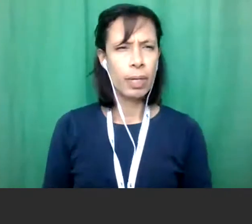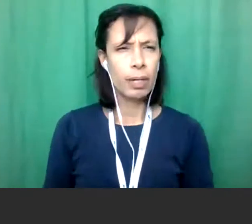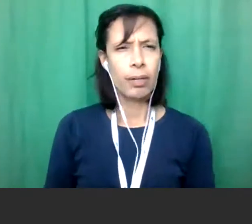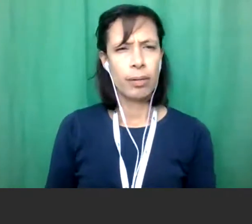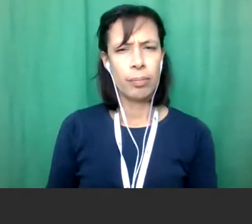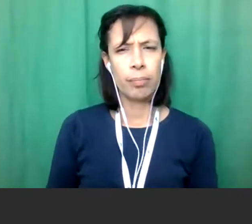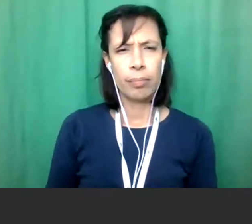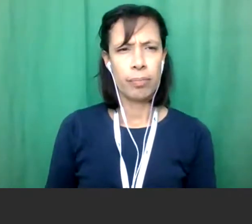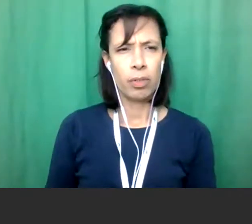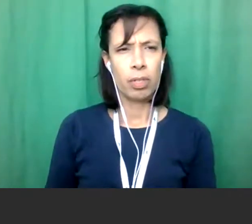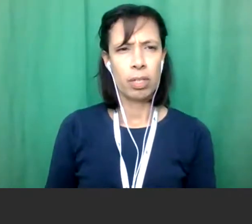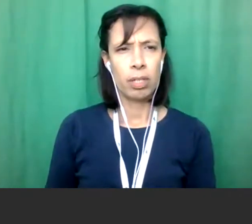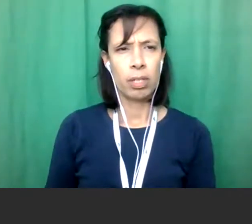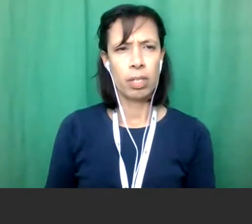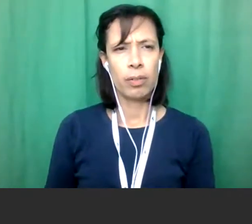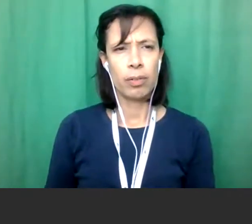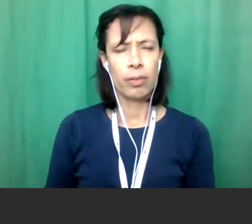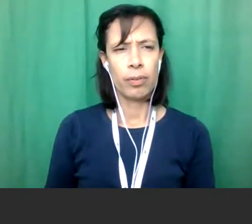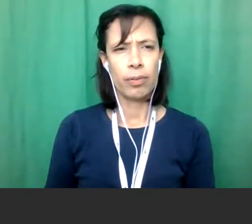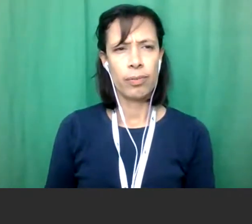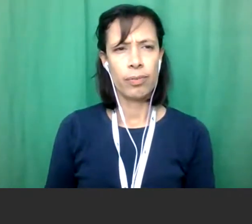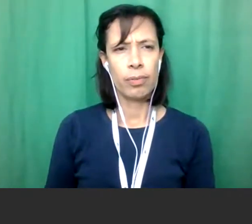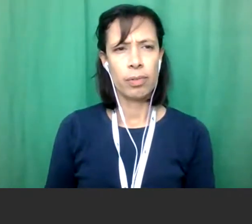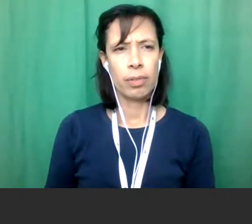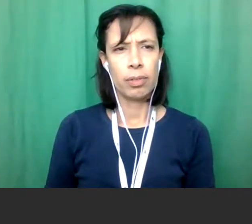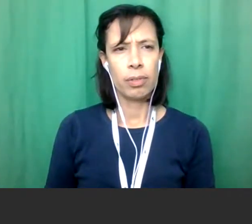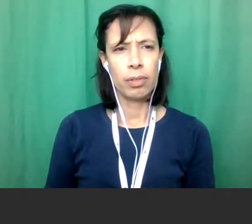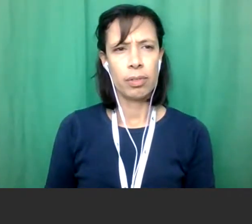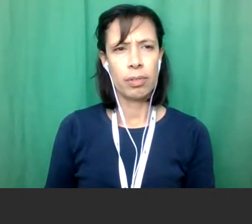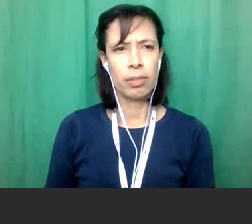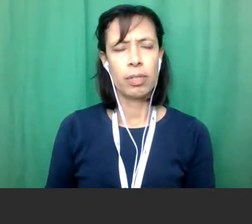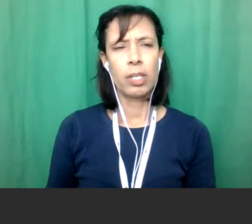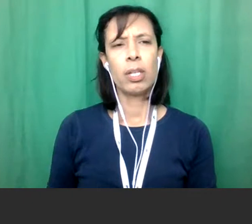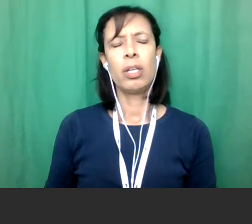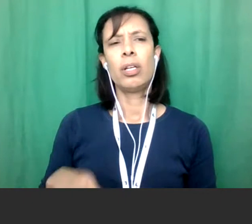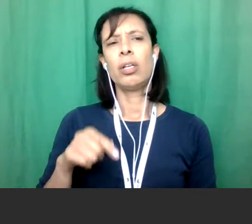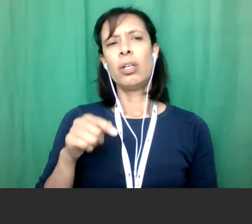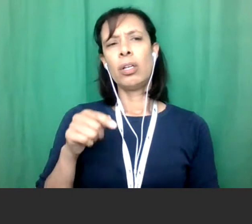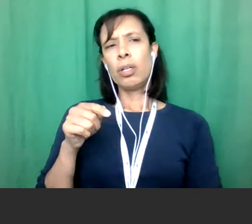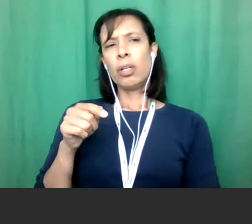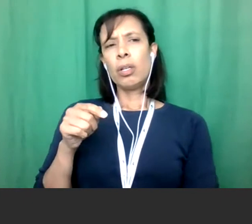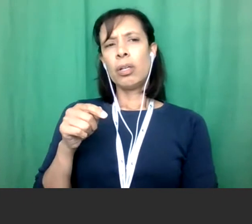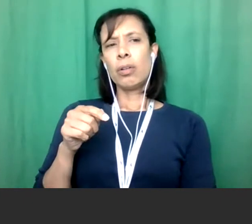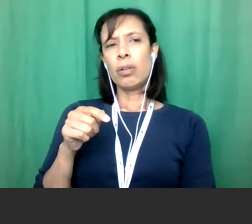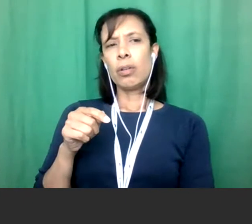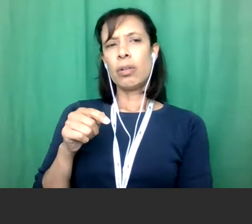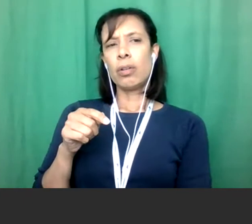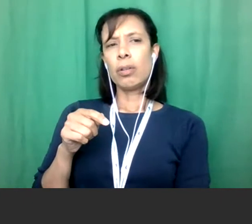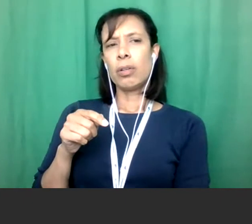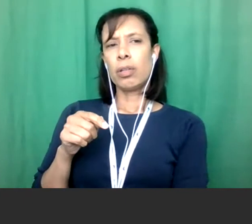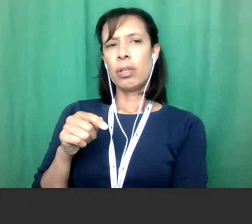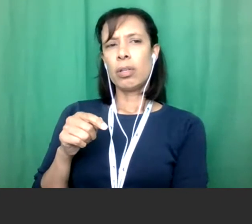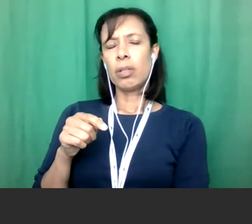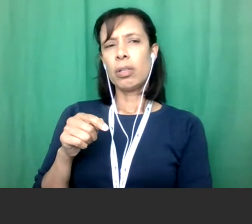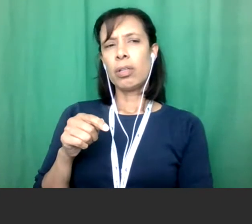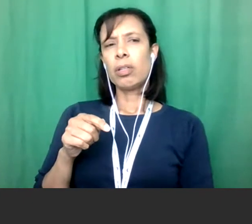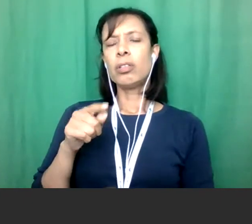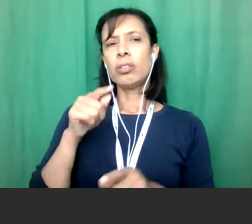that first presentation talks about is the idea of us as students of the social